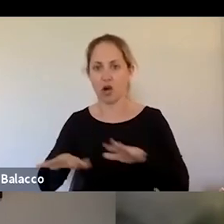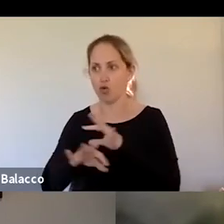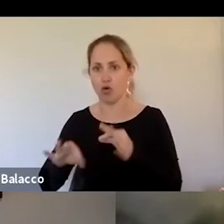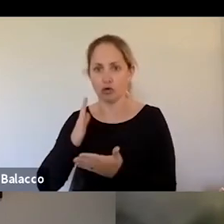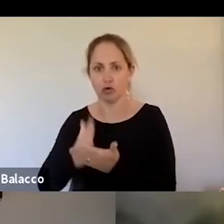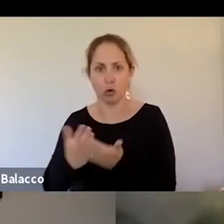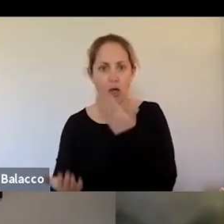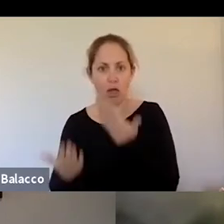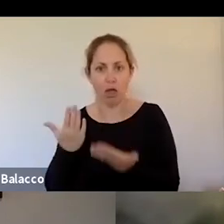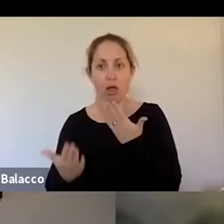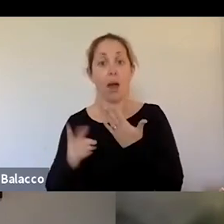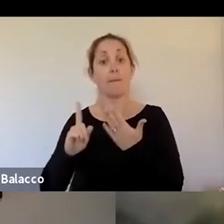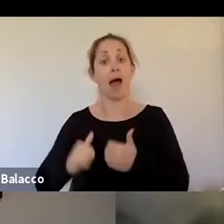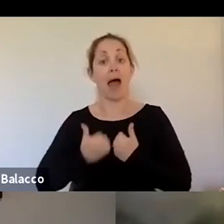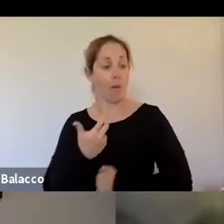December 14th.